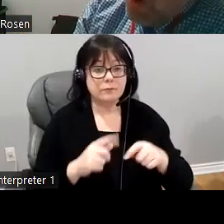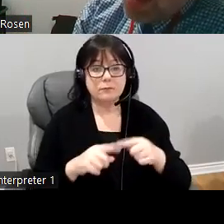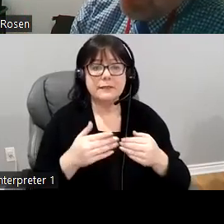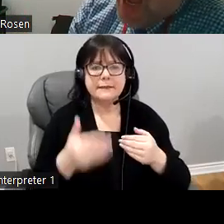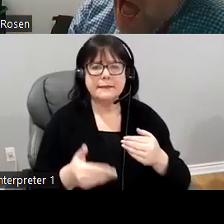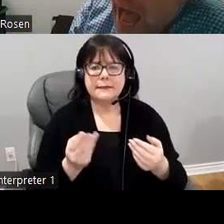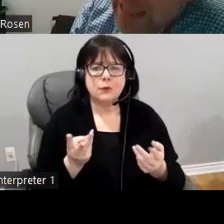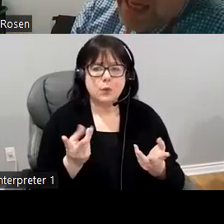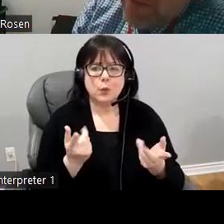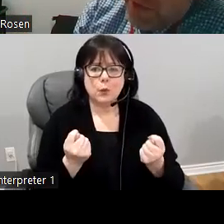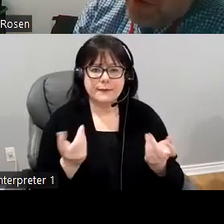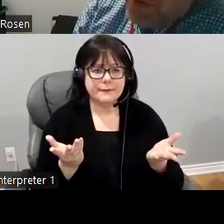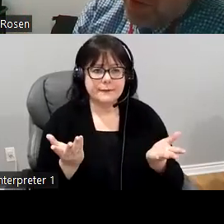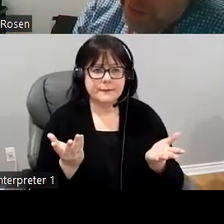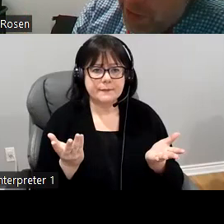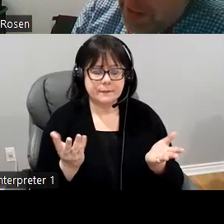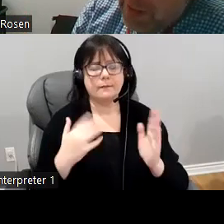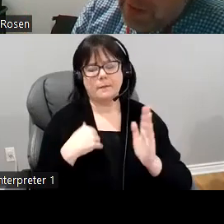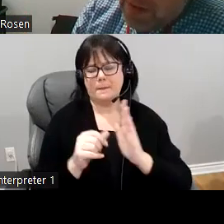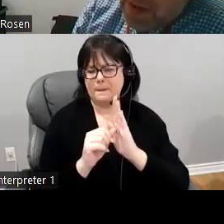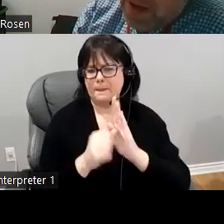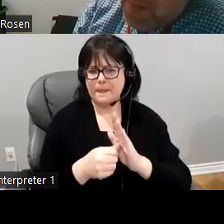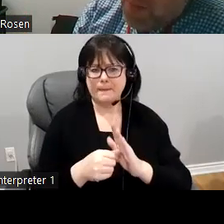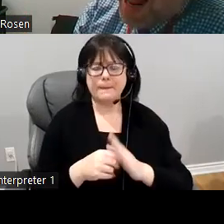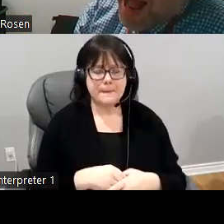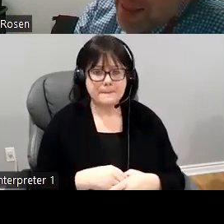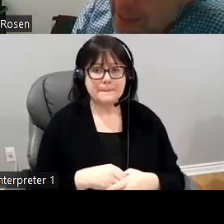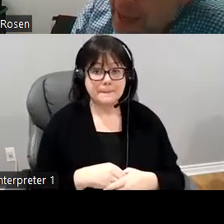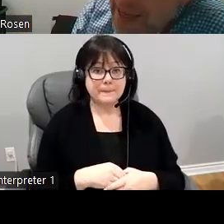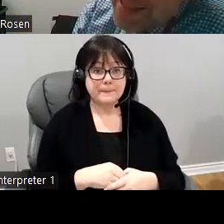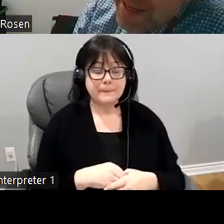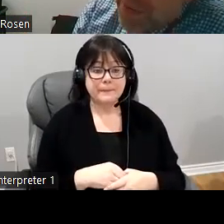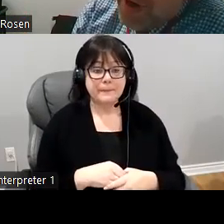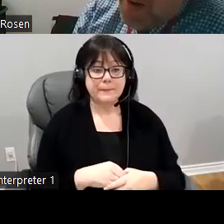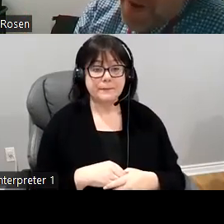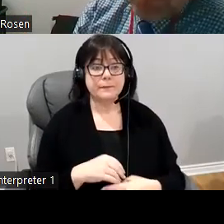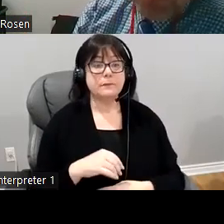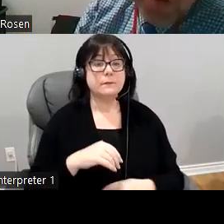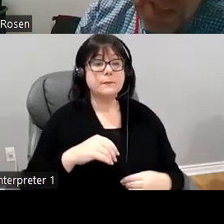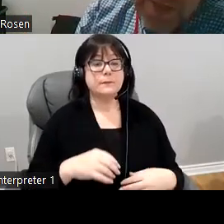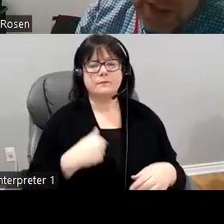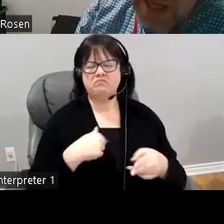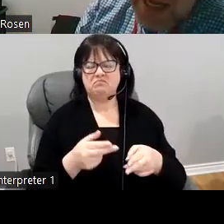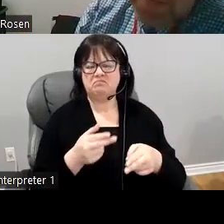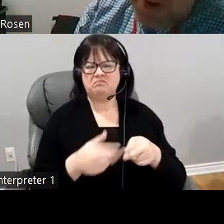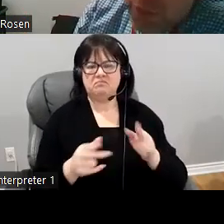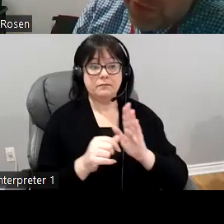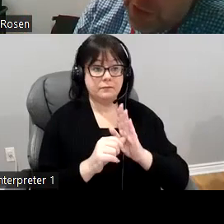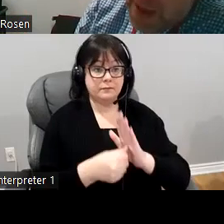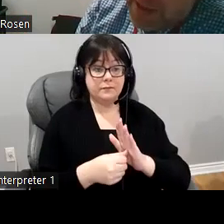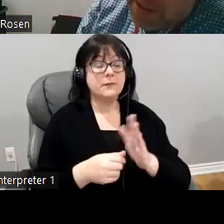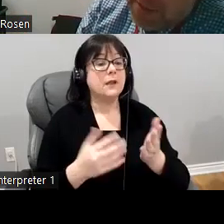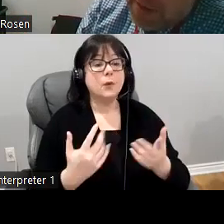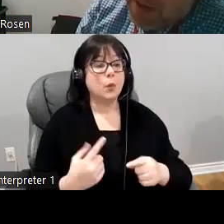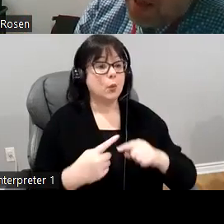So I want to highlight for you briefly what I think is different about specifically